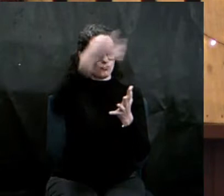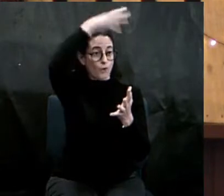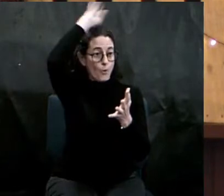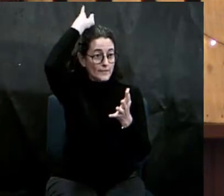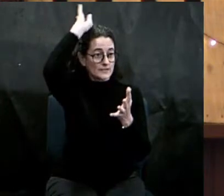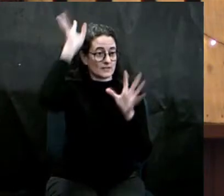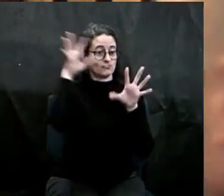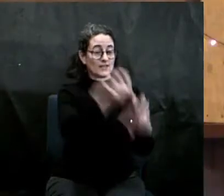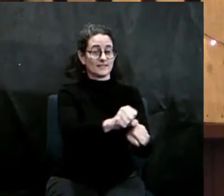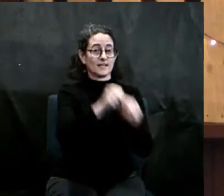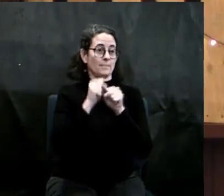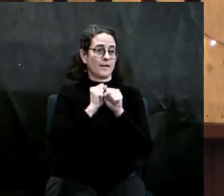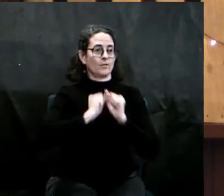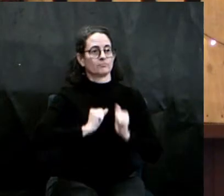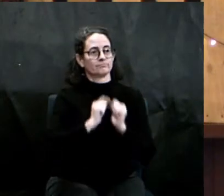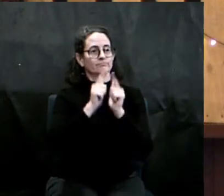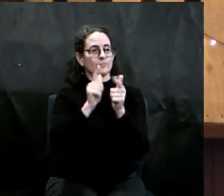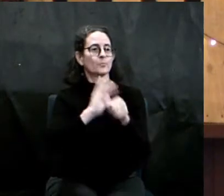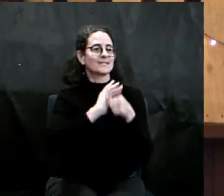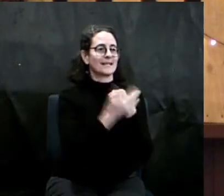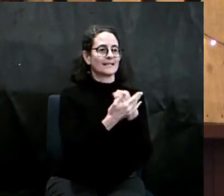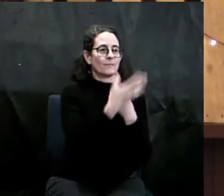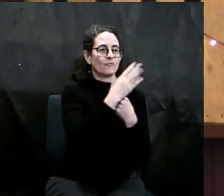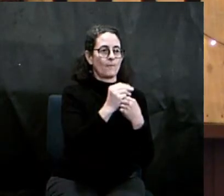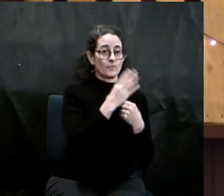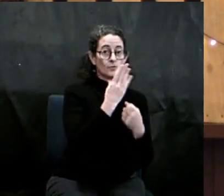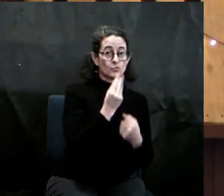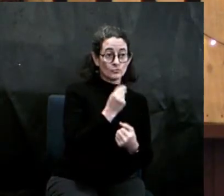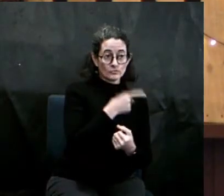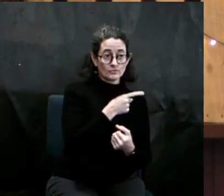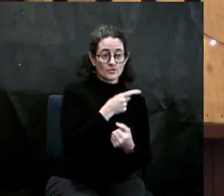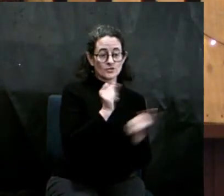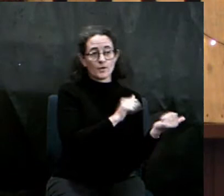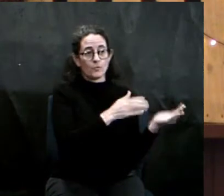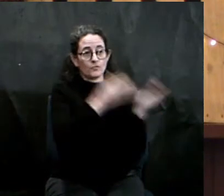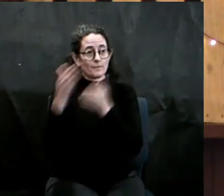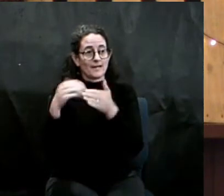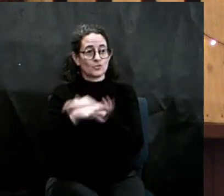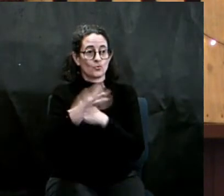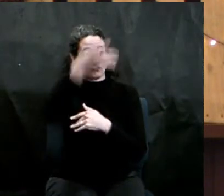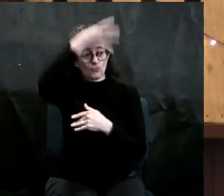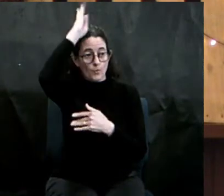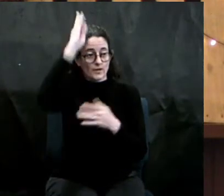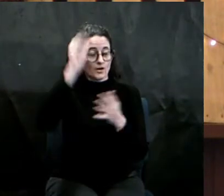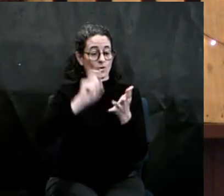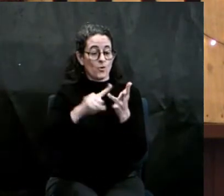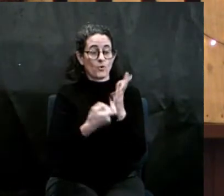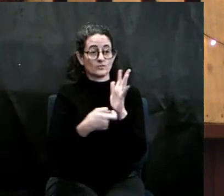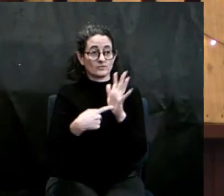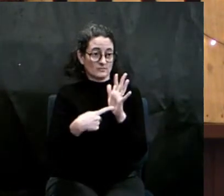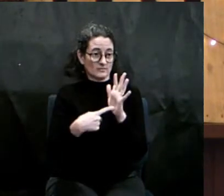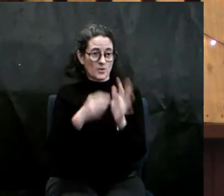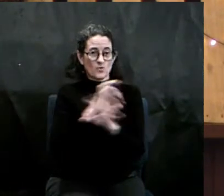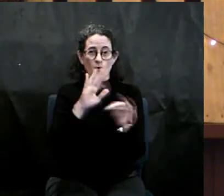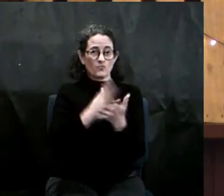Roman citizenship and that gave him protection, and it moved him through the Roman courts. There was no real decision there, and the whole time Paul seemed